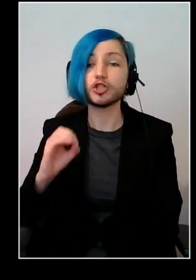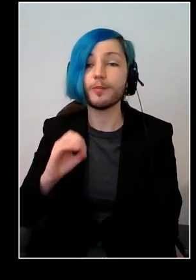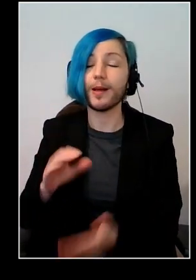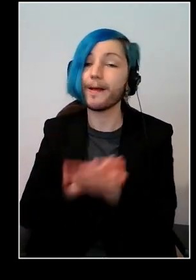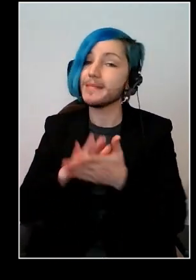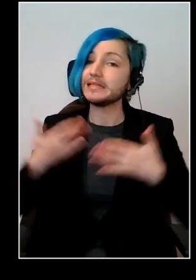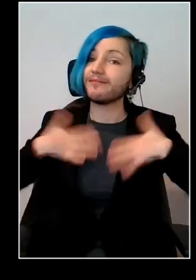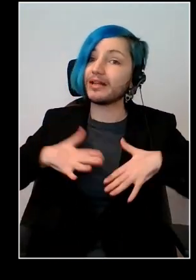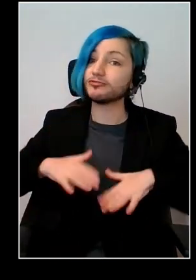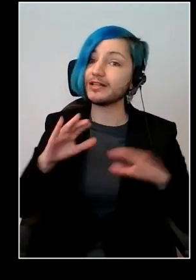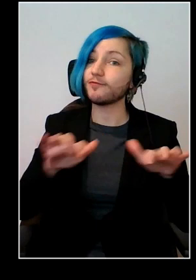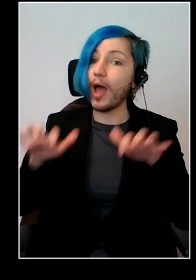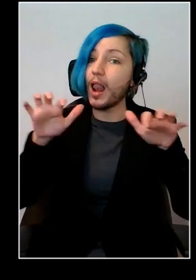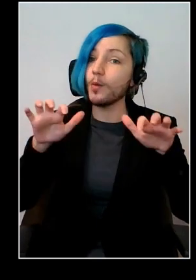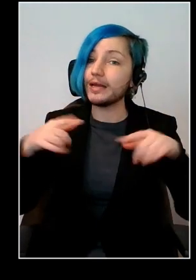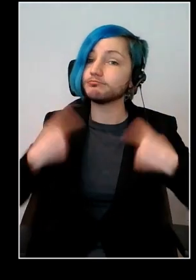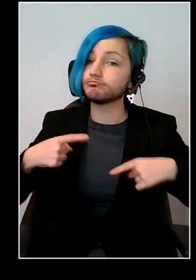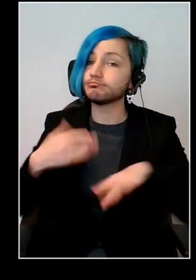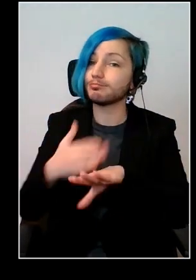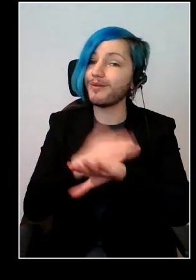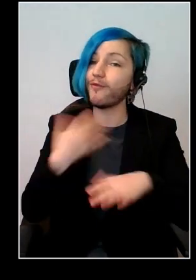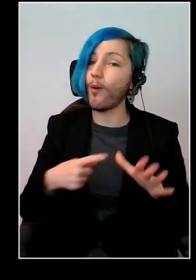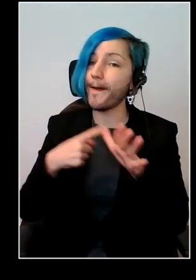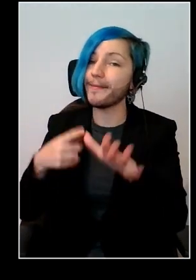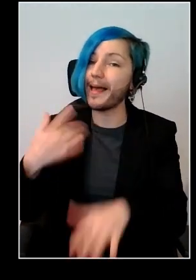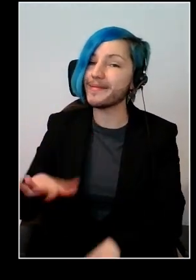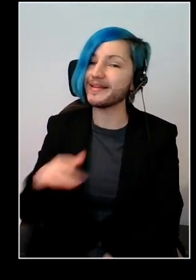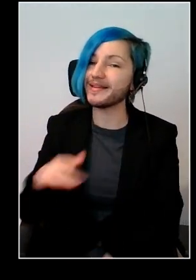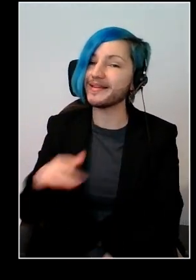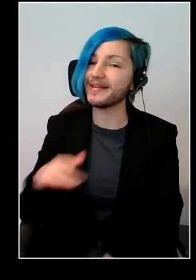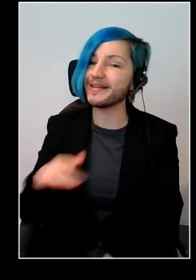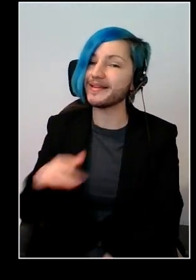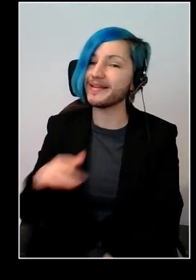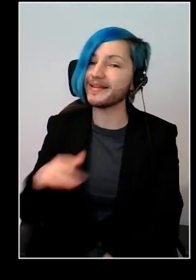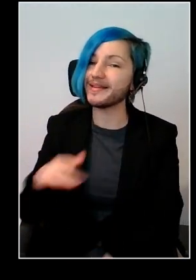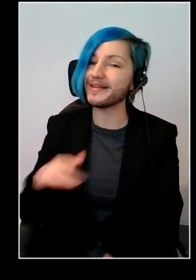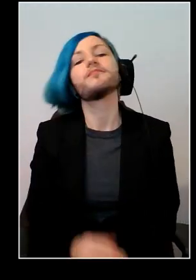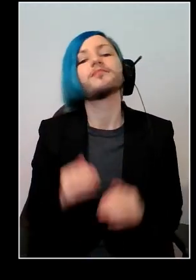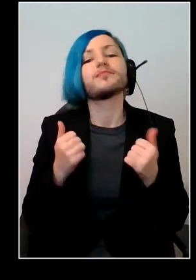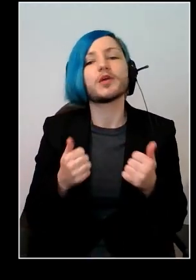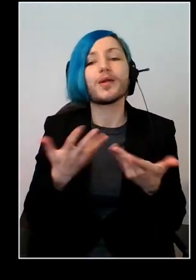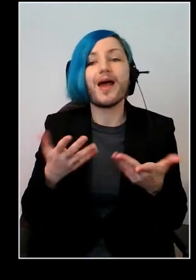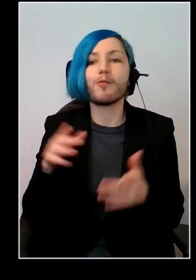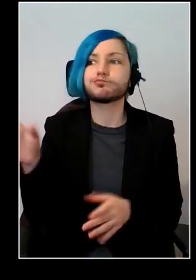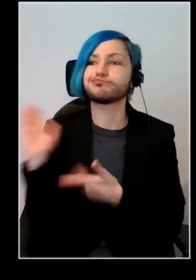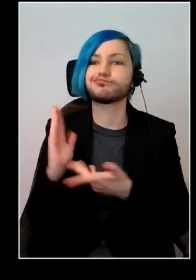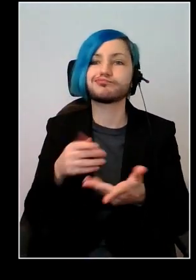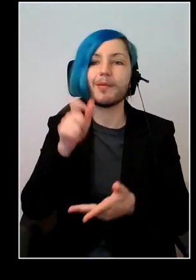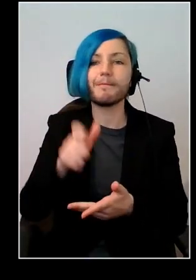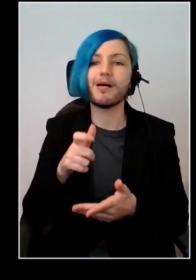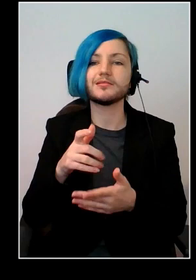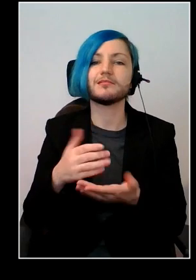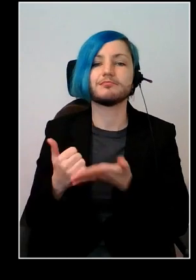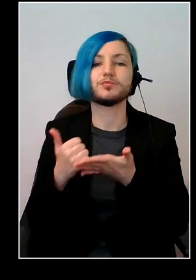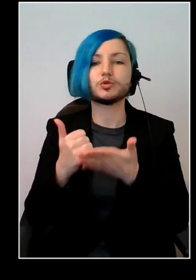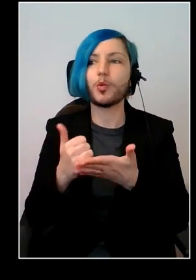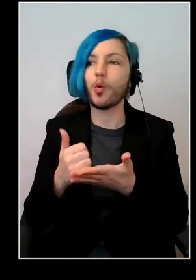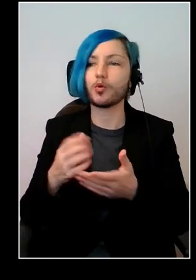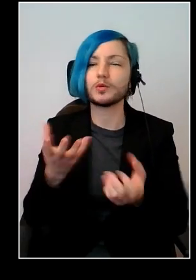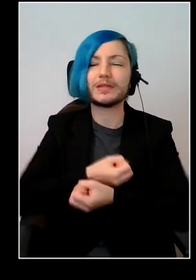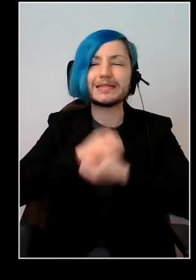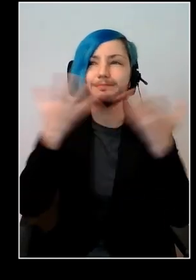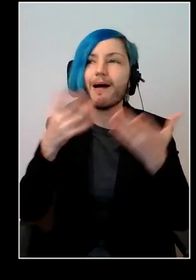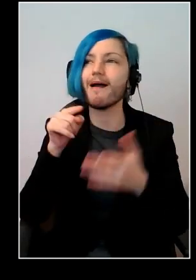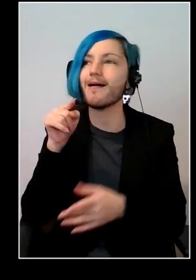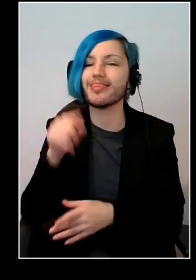to the awards, and time to hear from someone who is helping to inspire and support that network across the North East. Please welcome my co-host for the